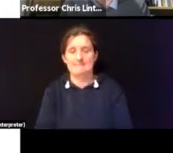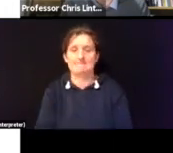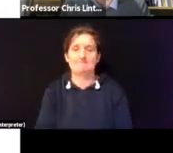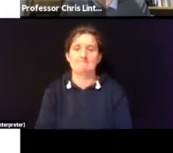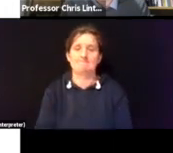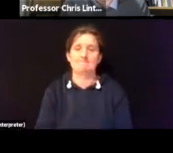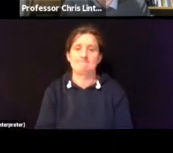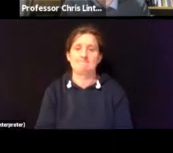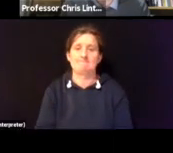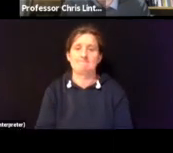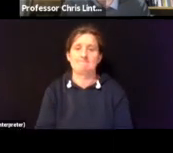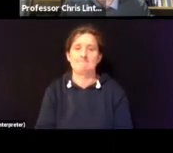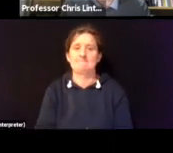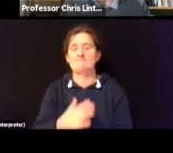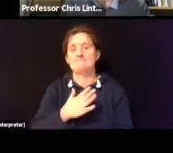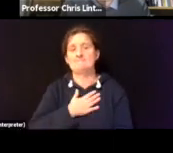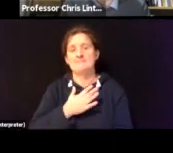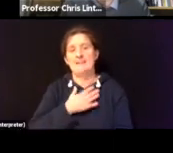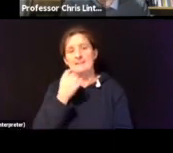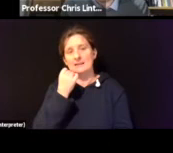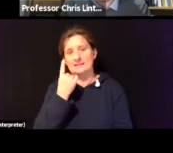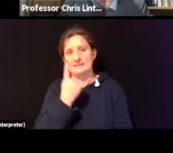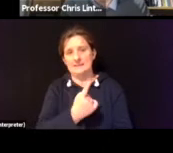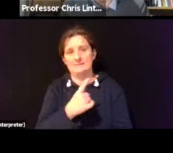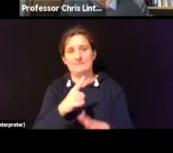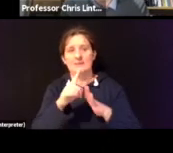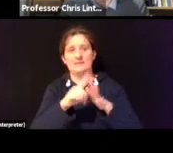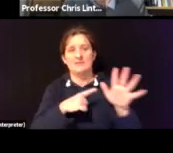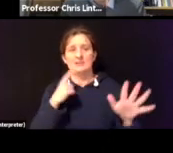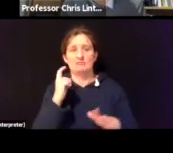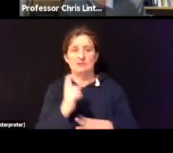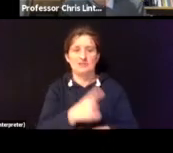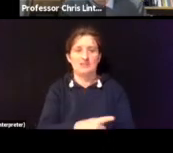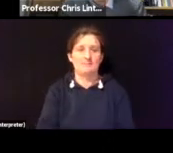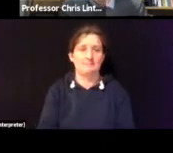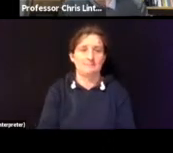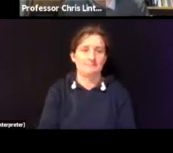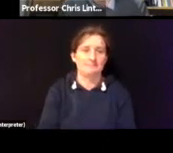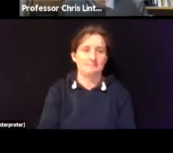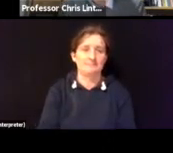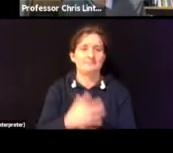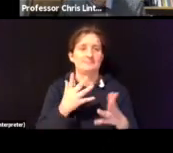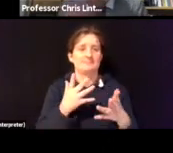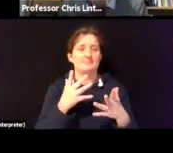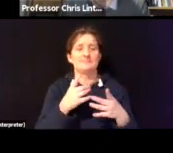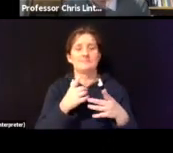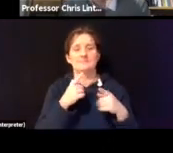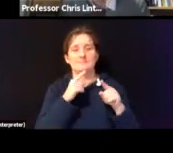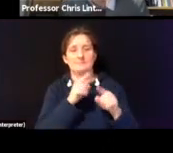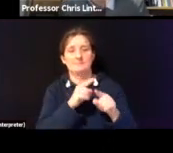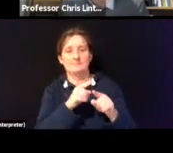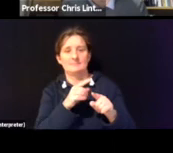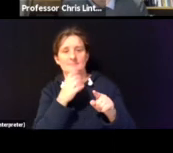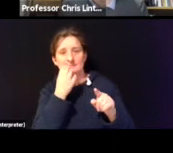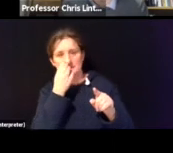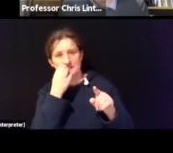an idea introduced by Jesse Christensen, my wonderful colleague from Caltech, promoted by Elizabeth Tasker, who's a